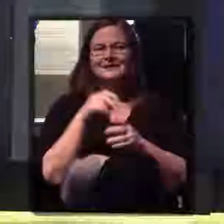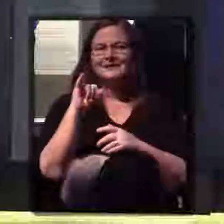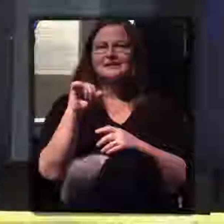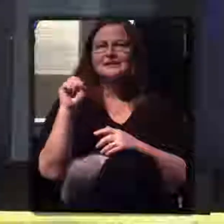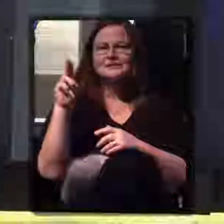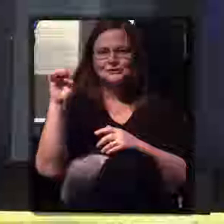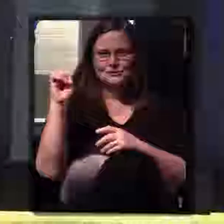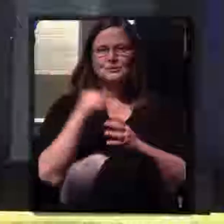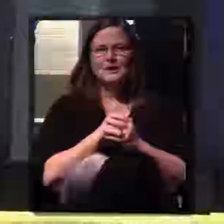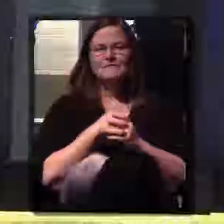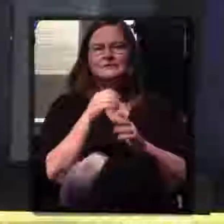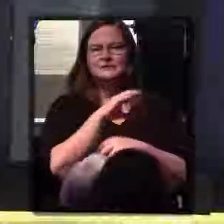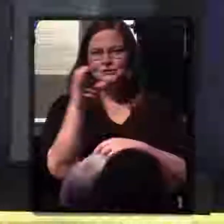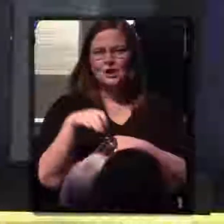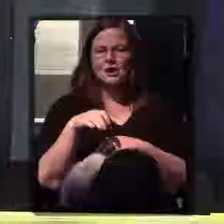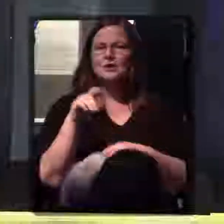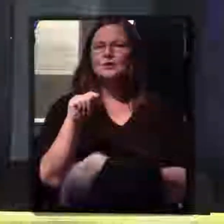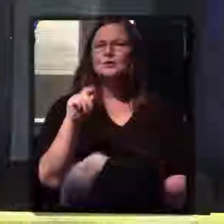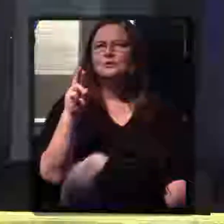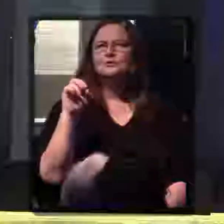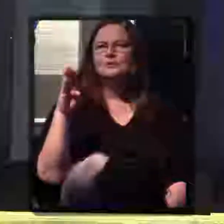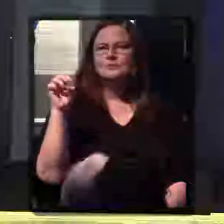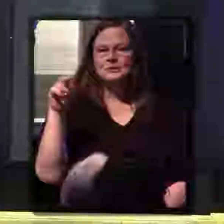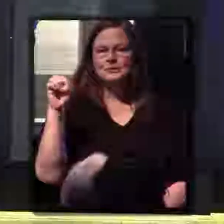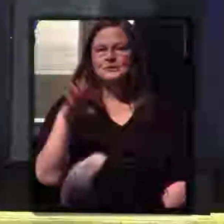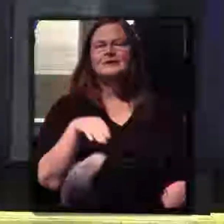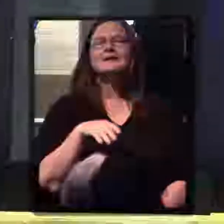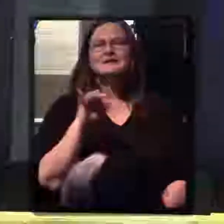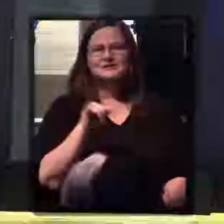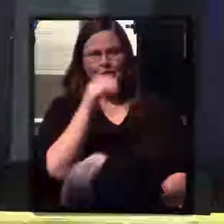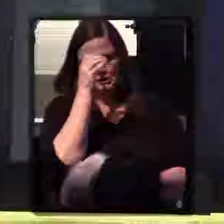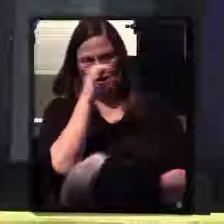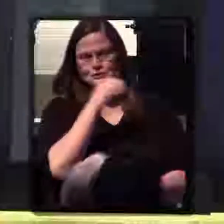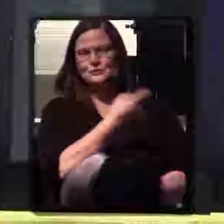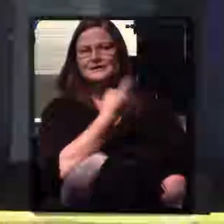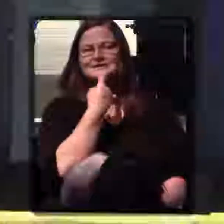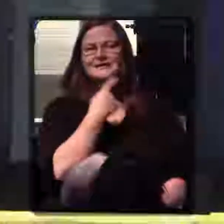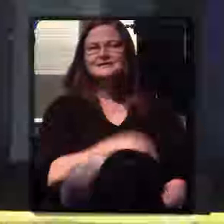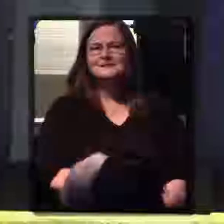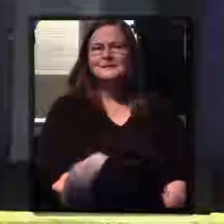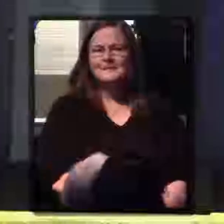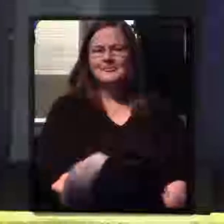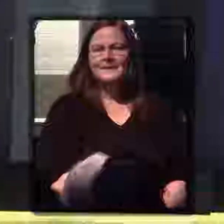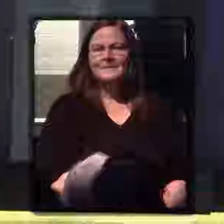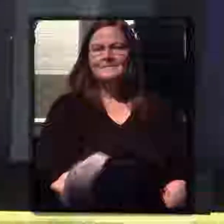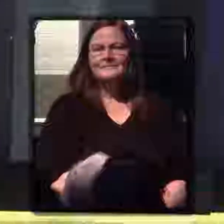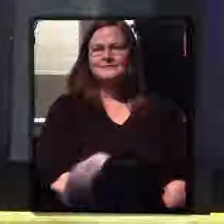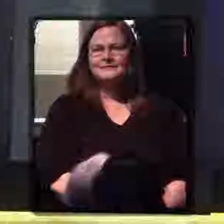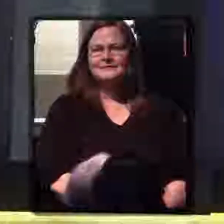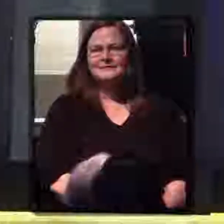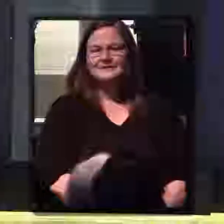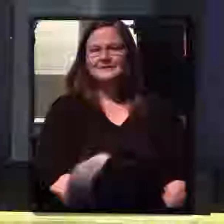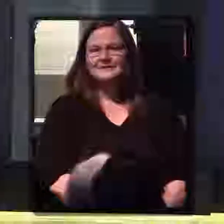think it was the January 2nd issue of the Chicago Tribune. And it's this cartoon, and